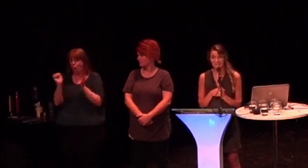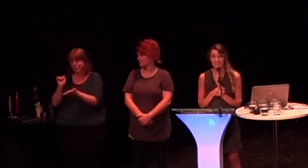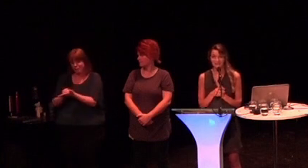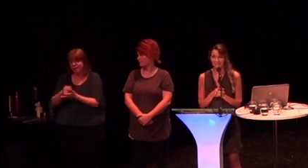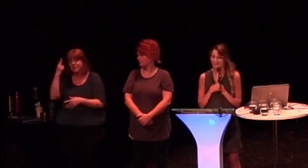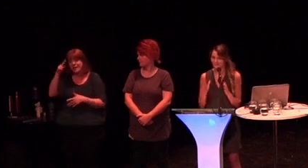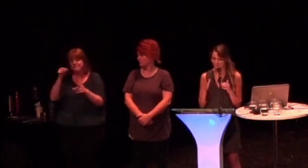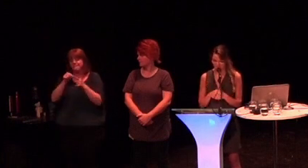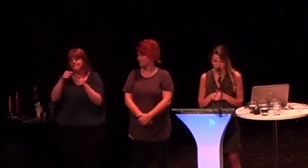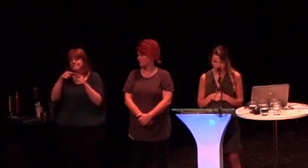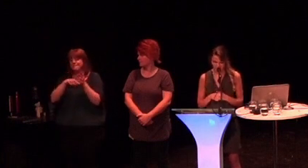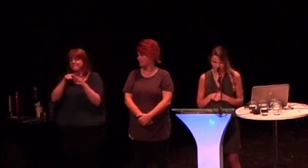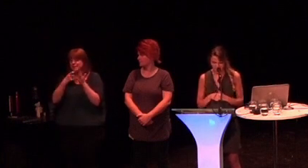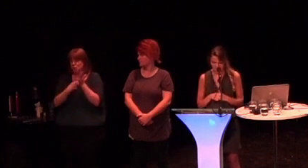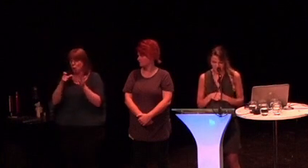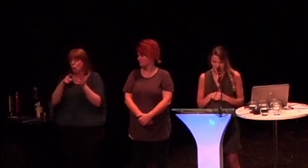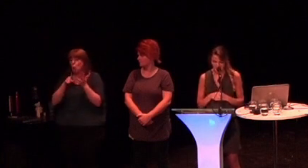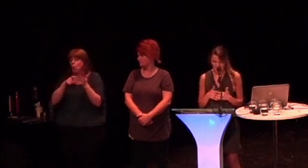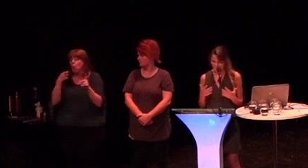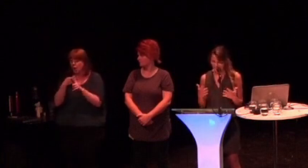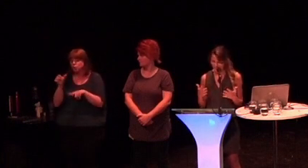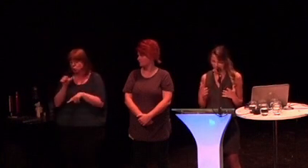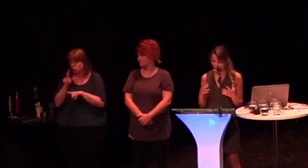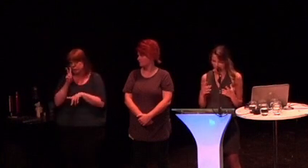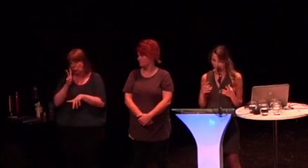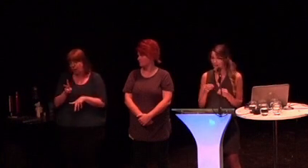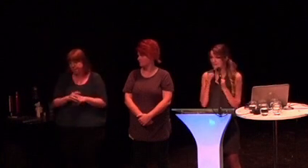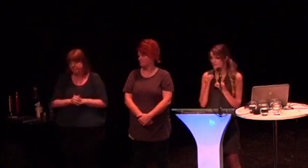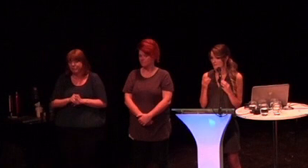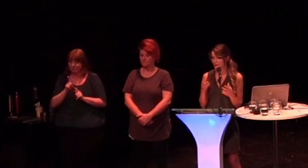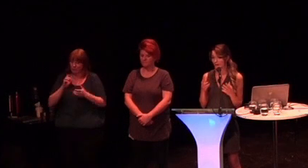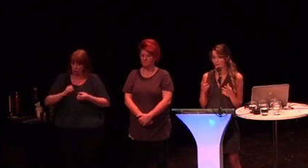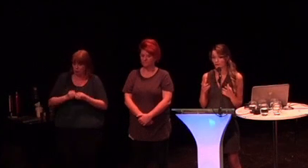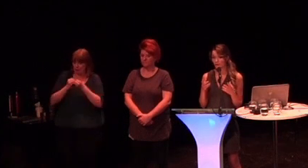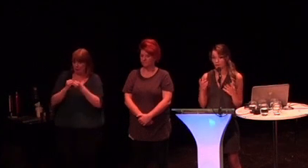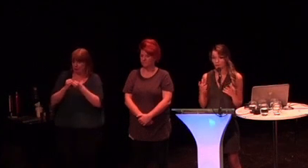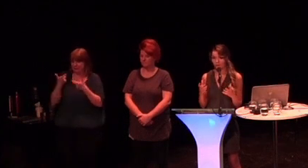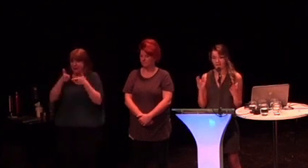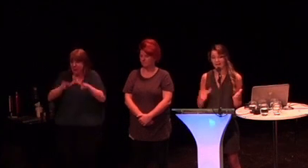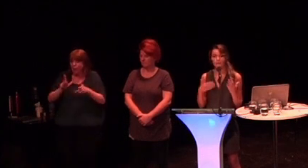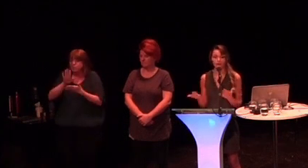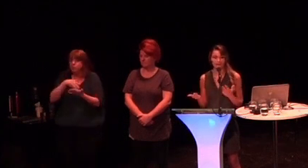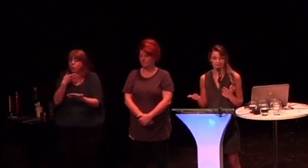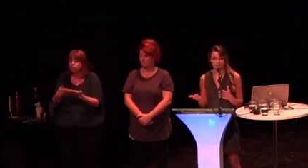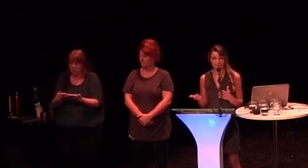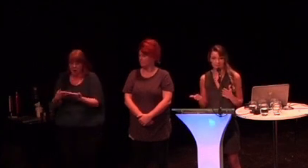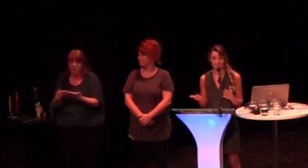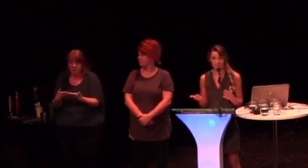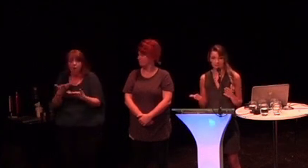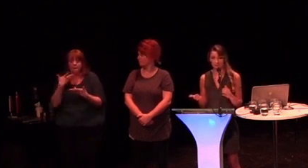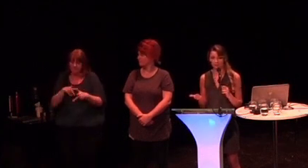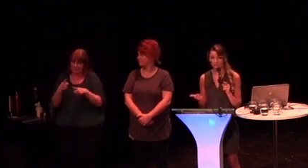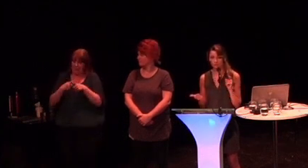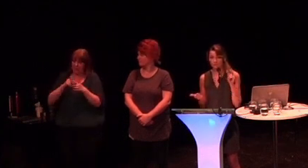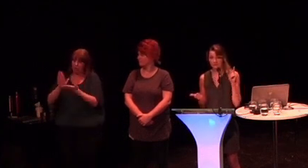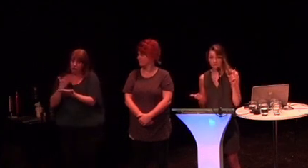is Peter Cook, and you should check him out. And he creates sign language poetry and has provided an English